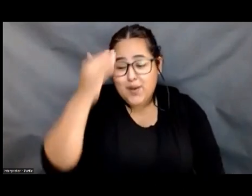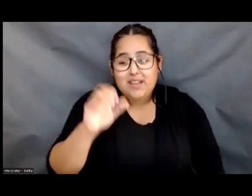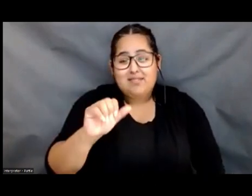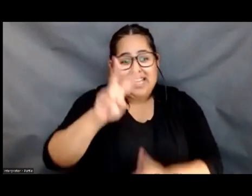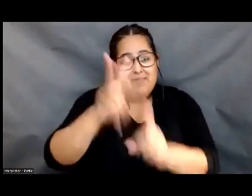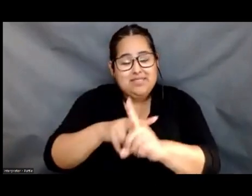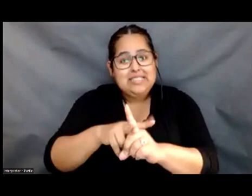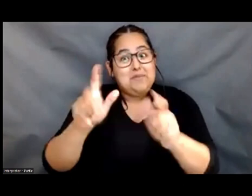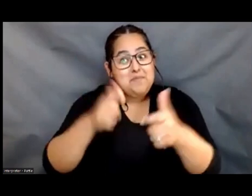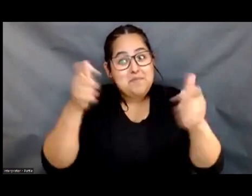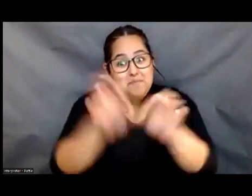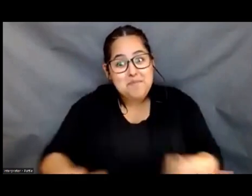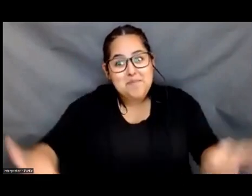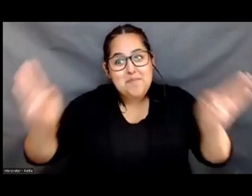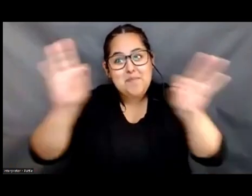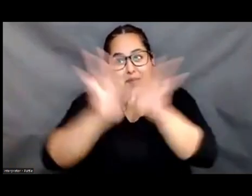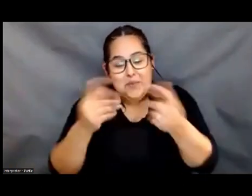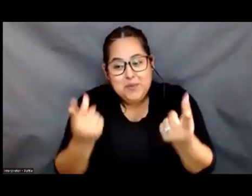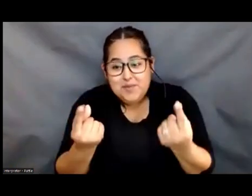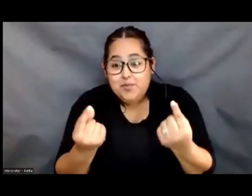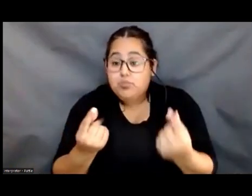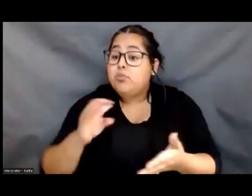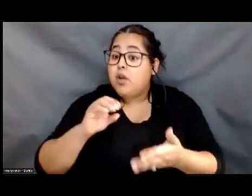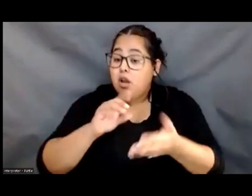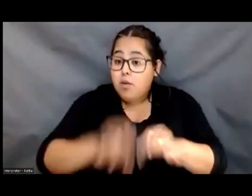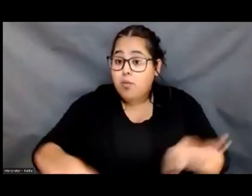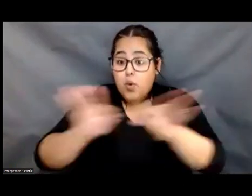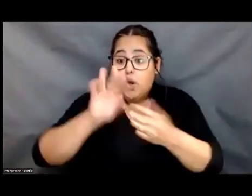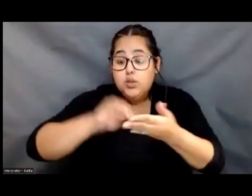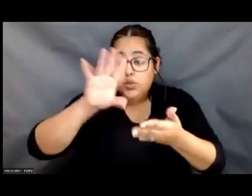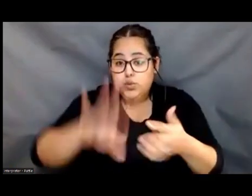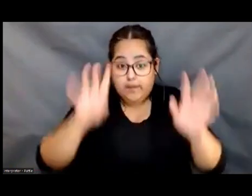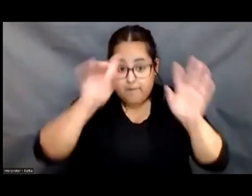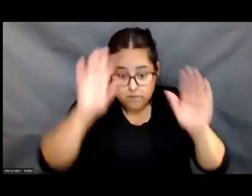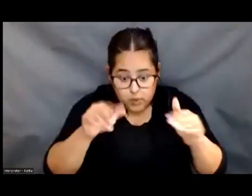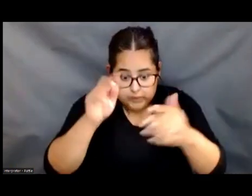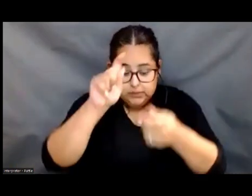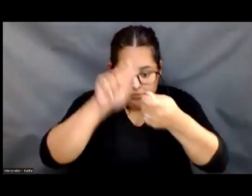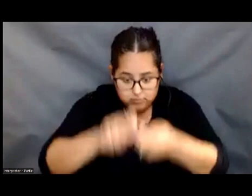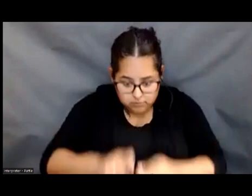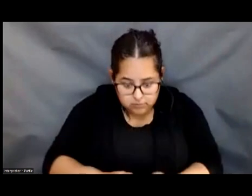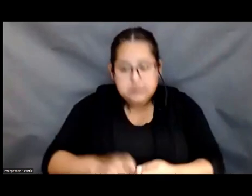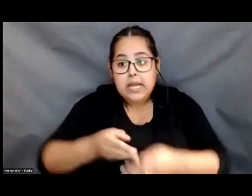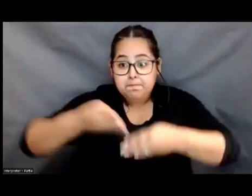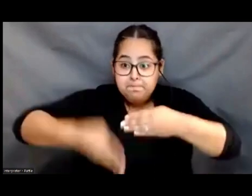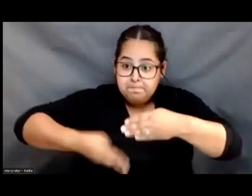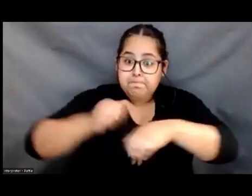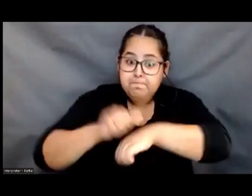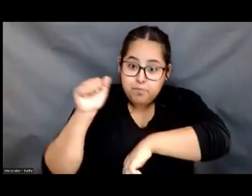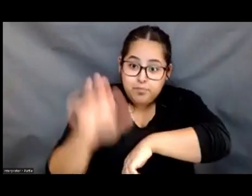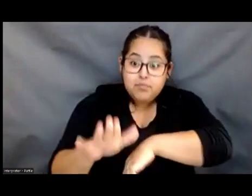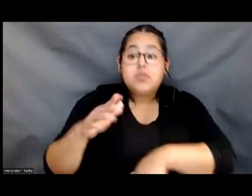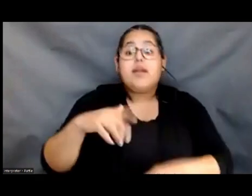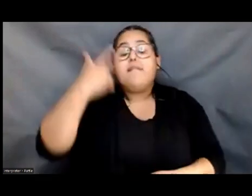major step, and it's important that students pay attention to all the details and fully complete it. In order to